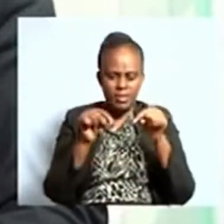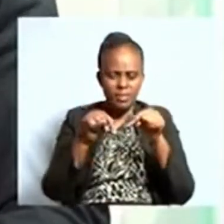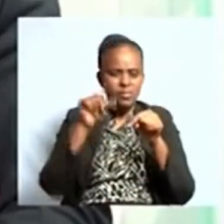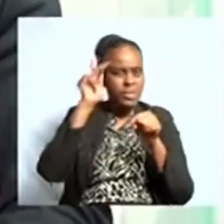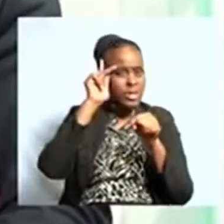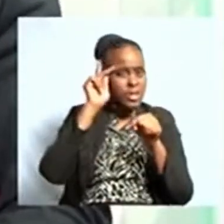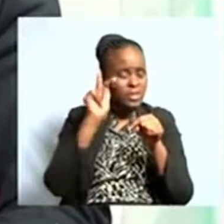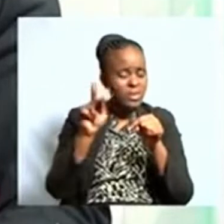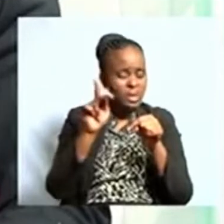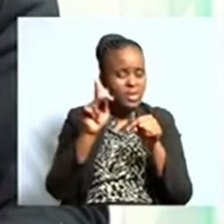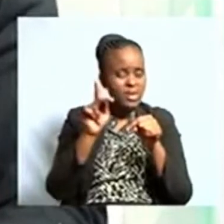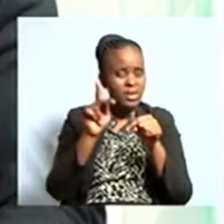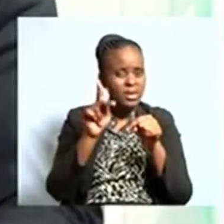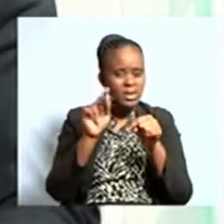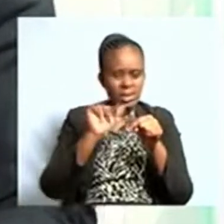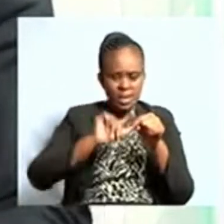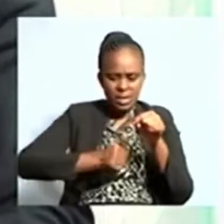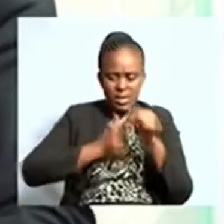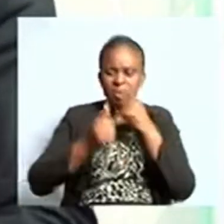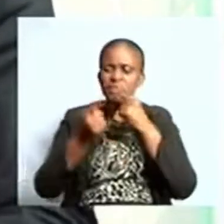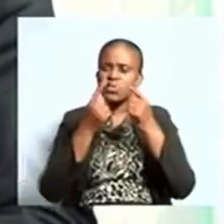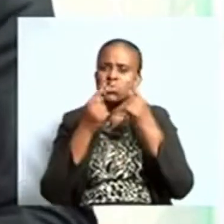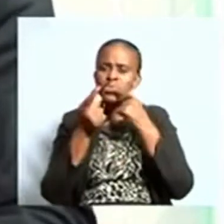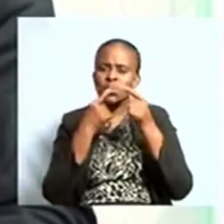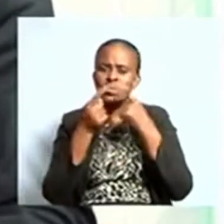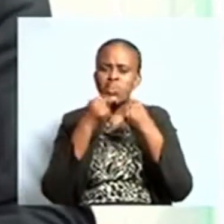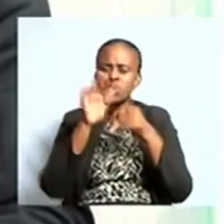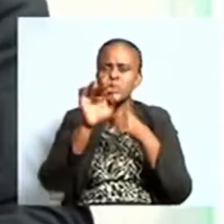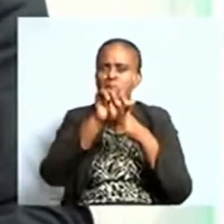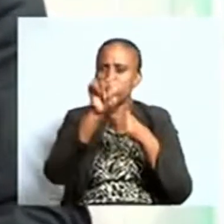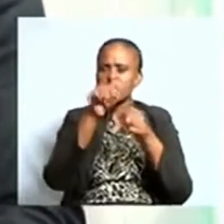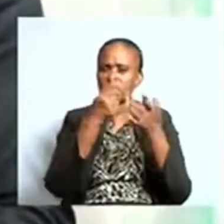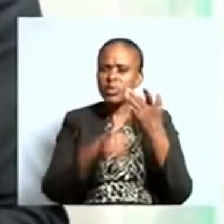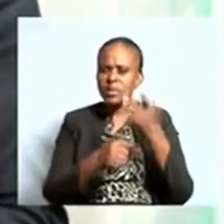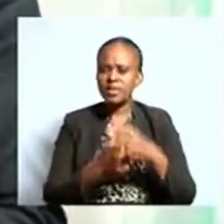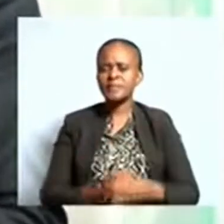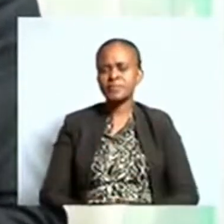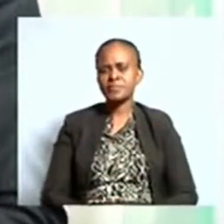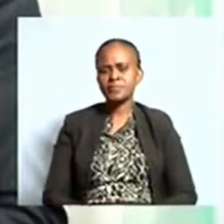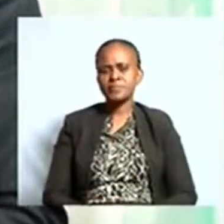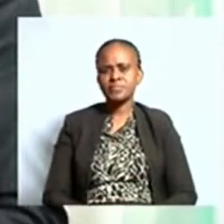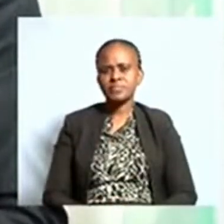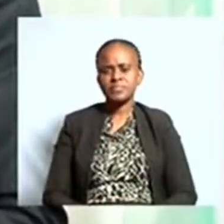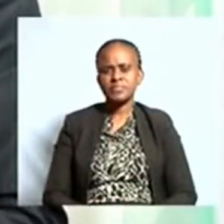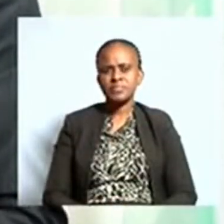From Kitwe. We're discussing Munali constituency. What's your question or contribution?